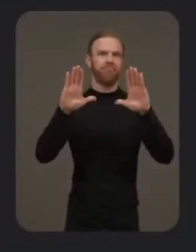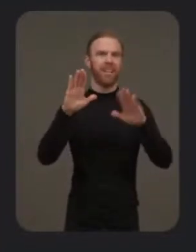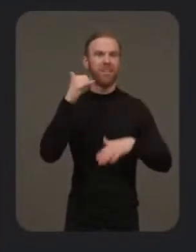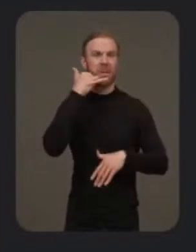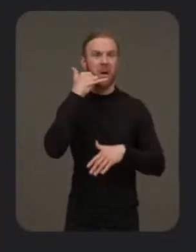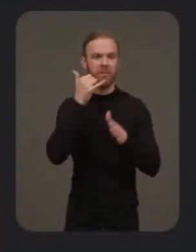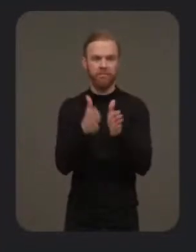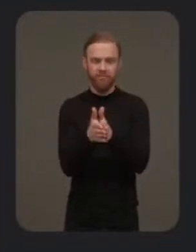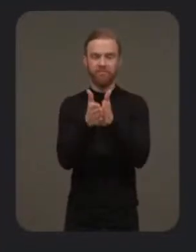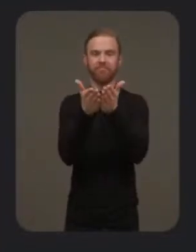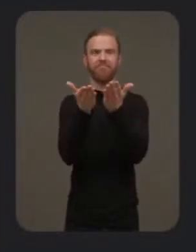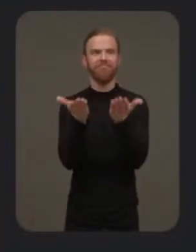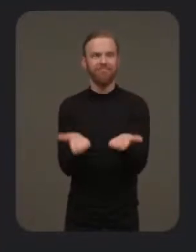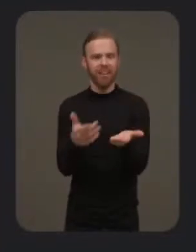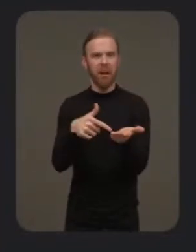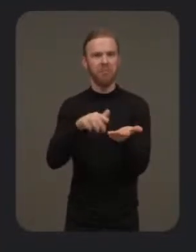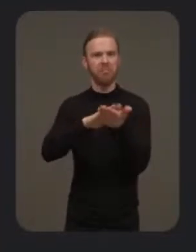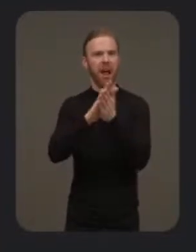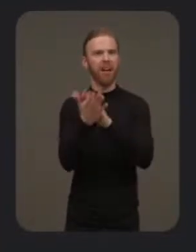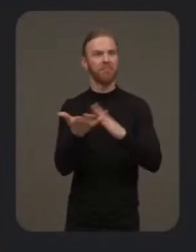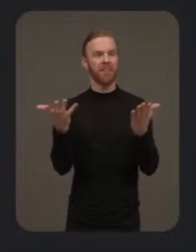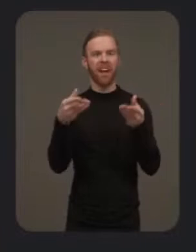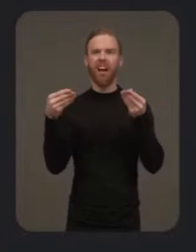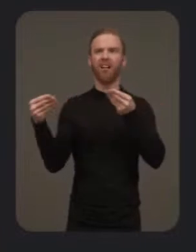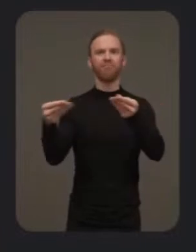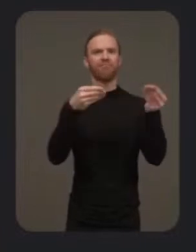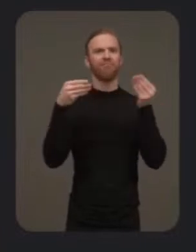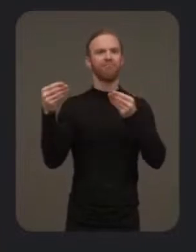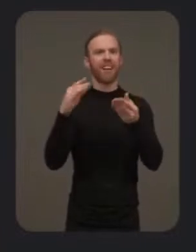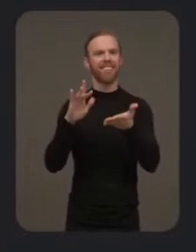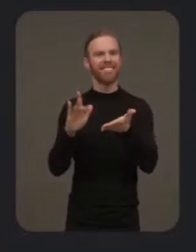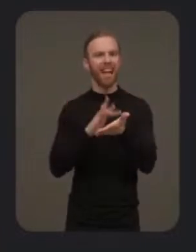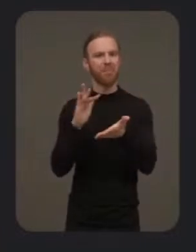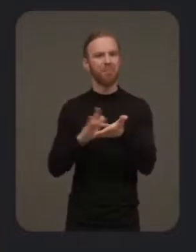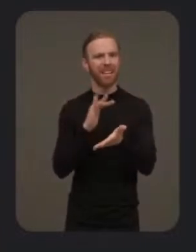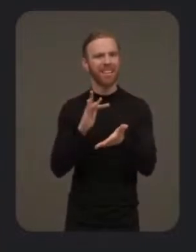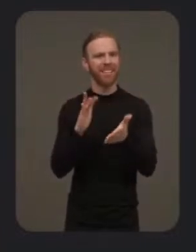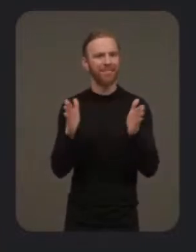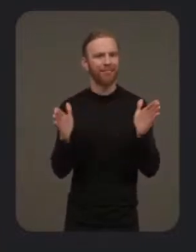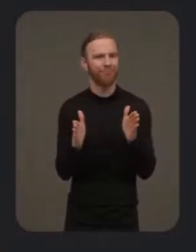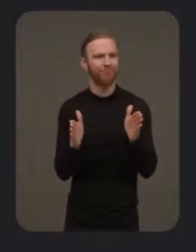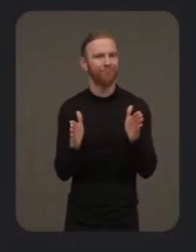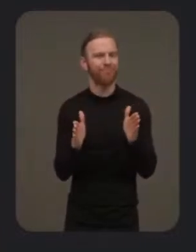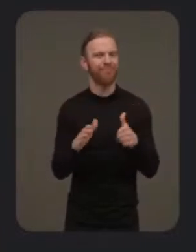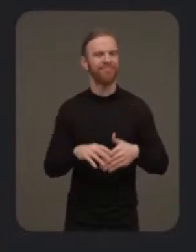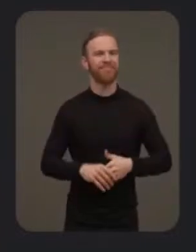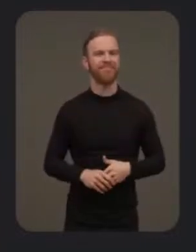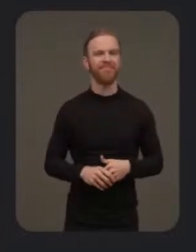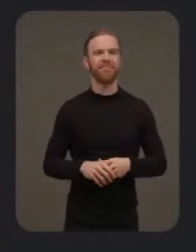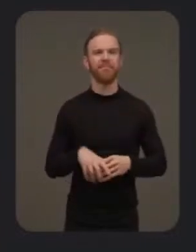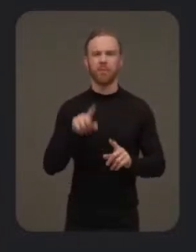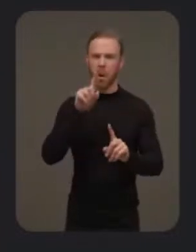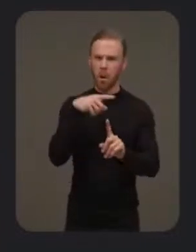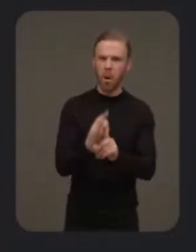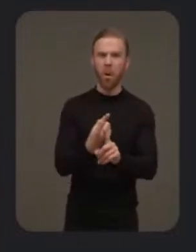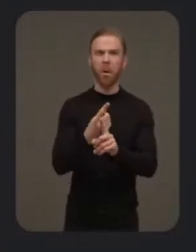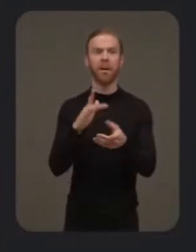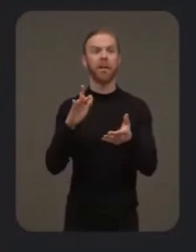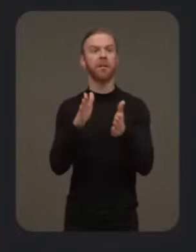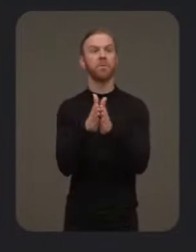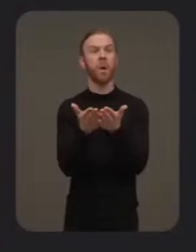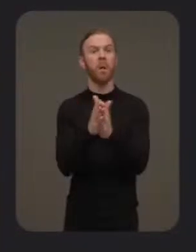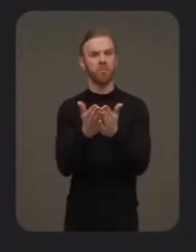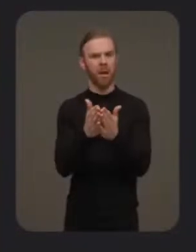phone that unfolds into an incredible compact tablet. It's the only